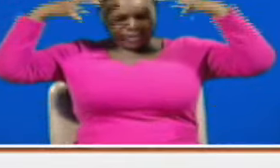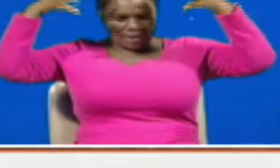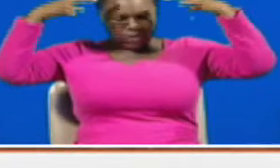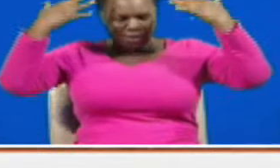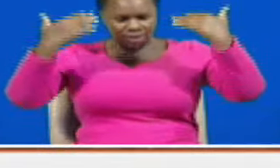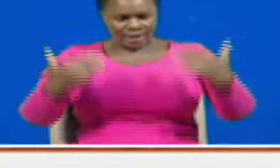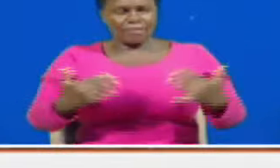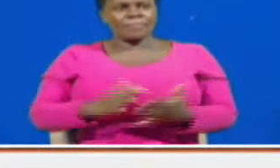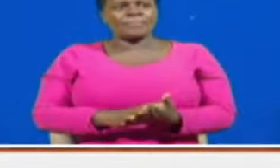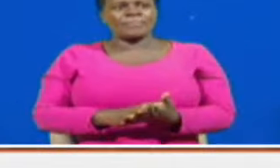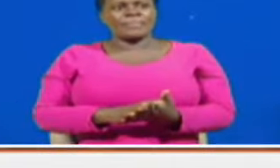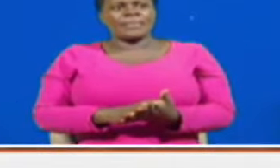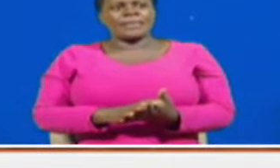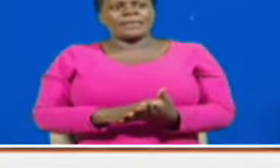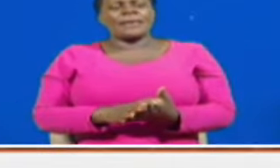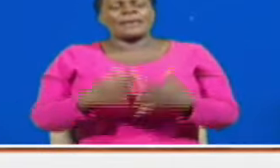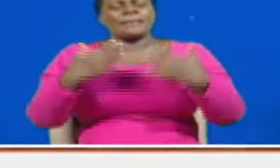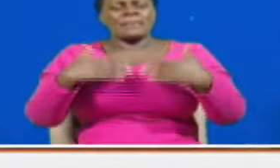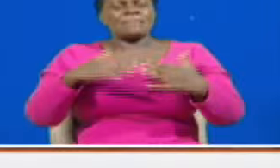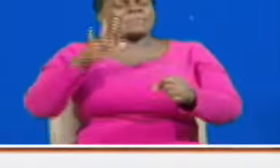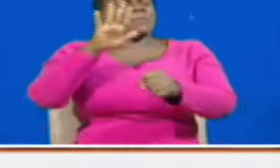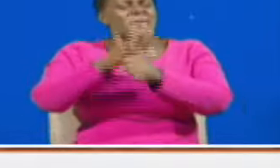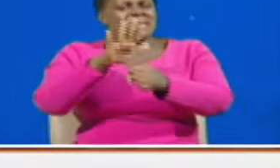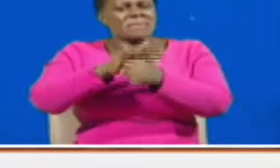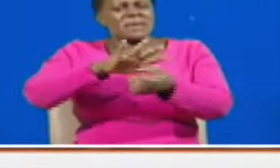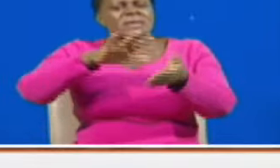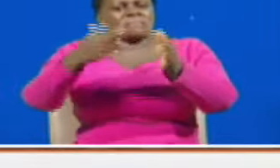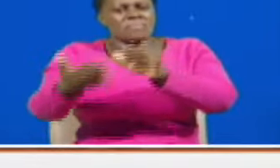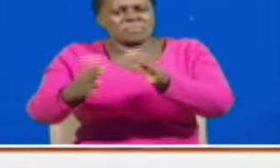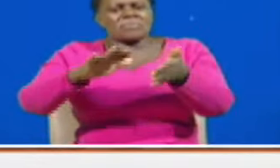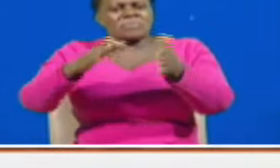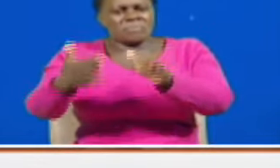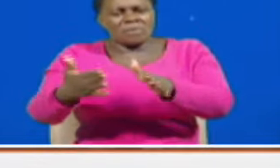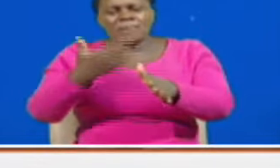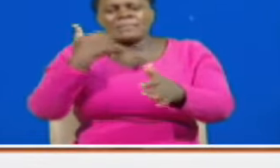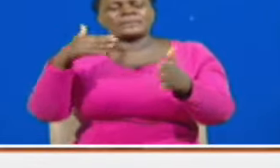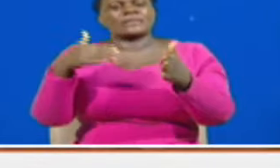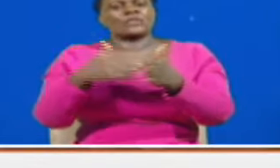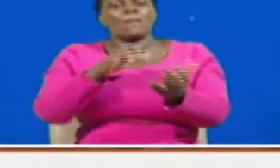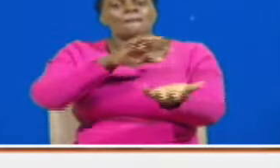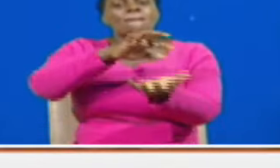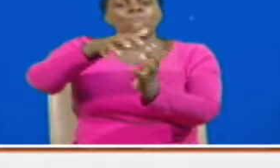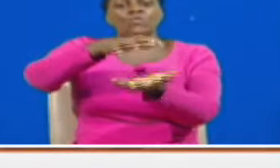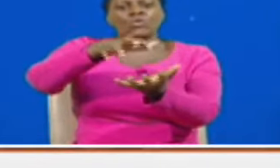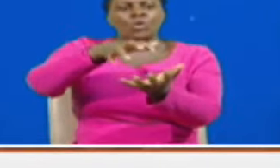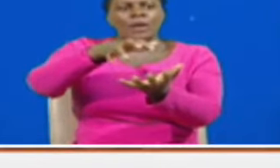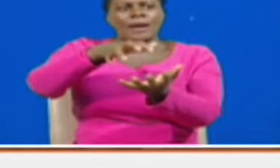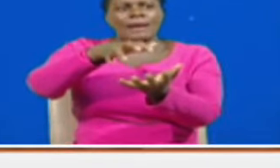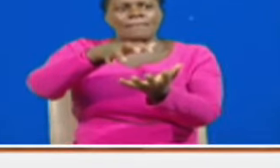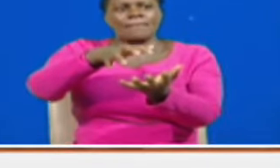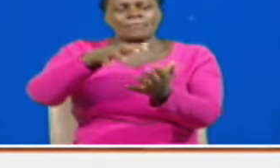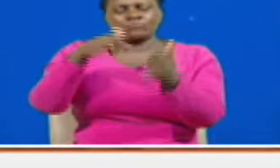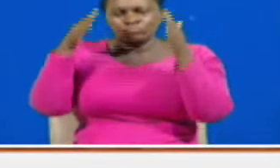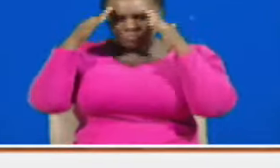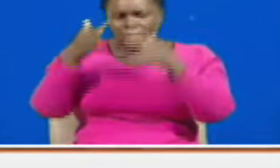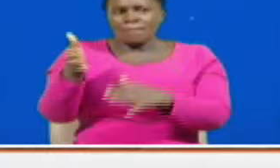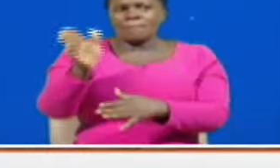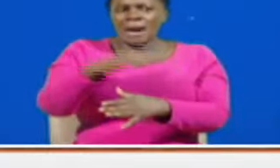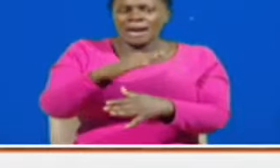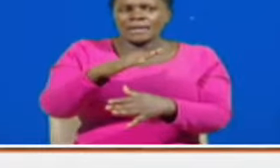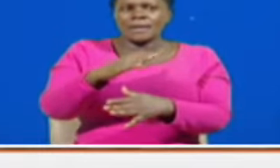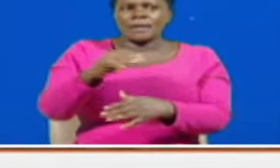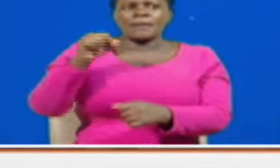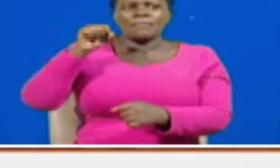Damu ya Wakenya imemwagika ni nyingi. Tunakuomba isimamishwe. Murkomen hatoshi mboga kwa kazi hiyo. Arudi